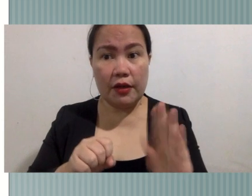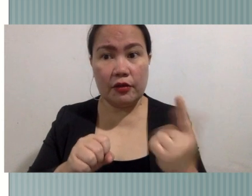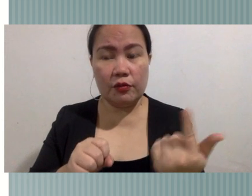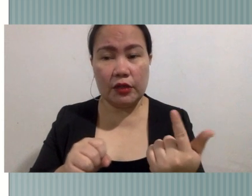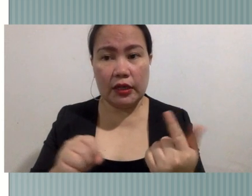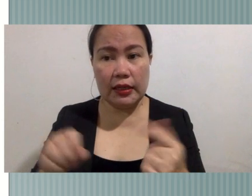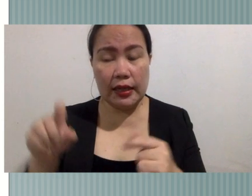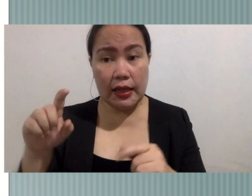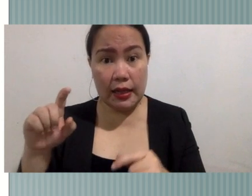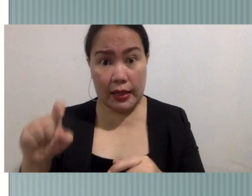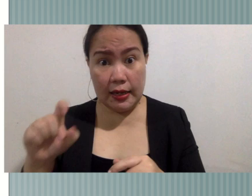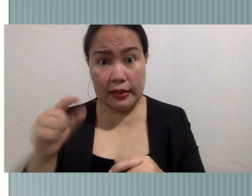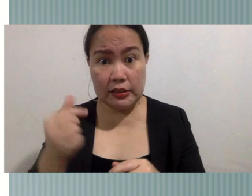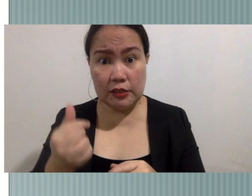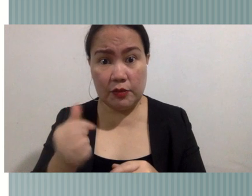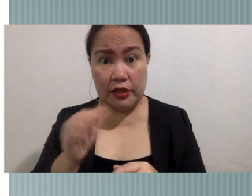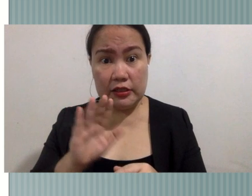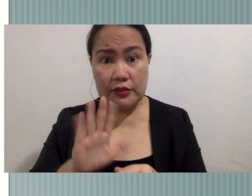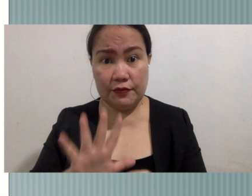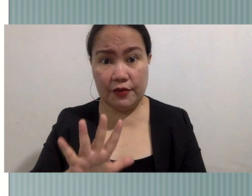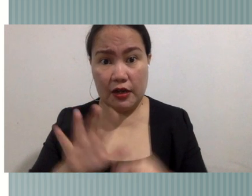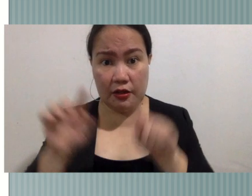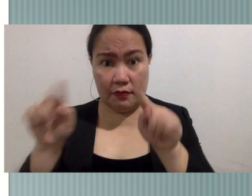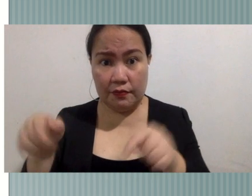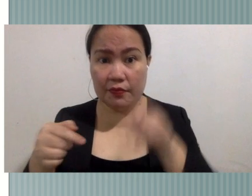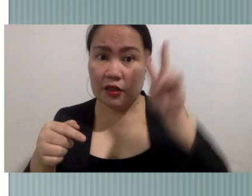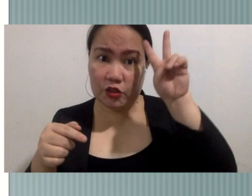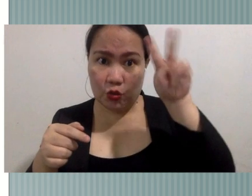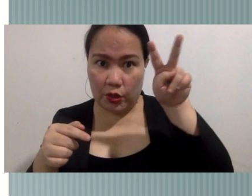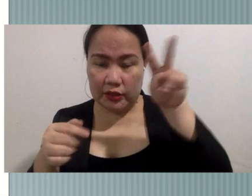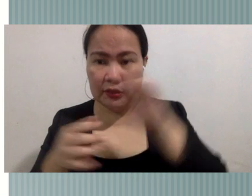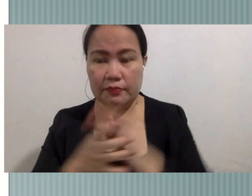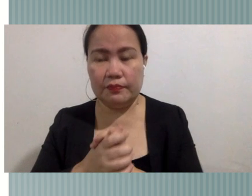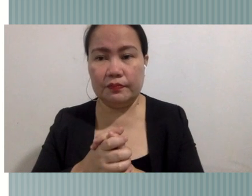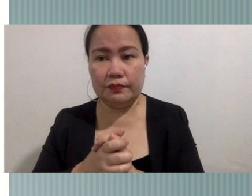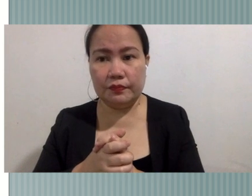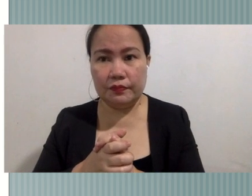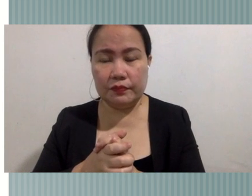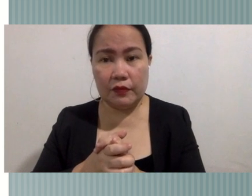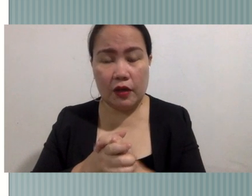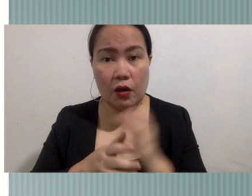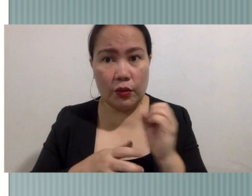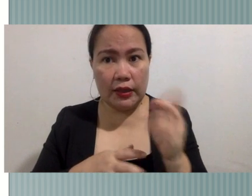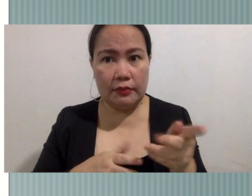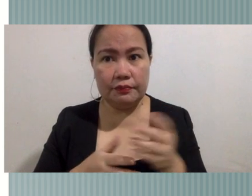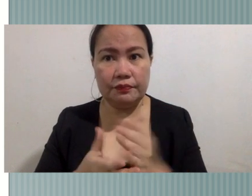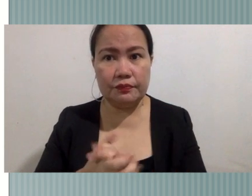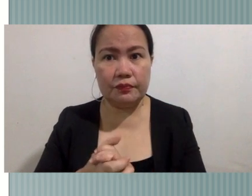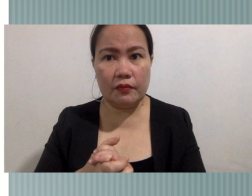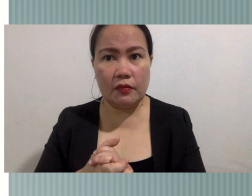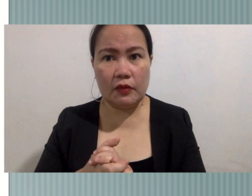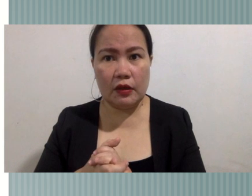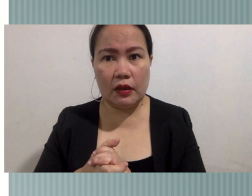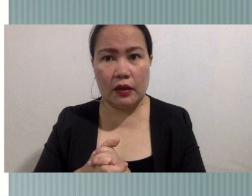x plus 5 squared. Okay.